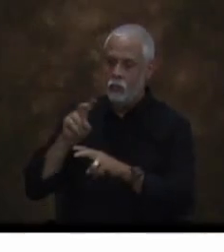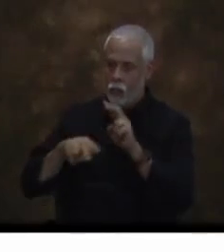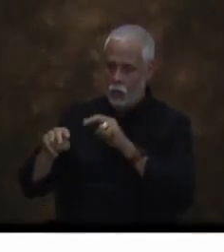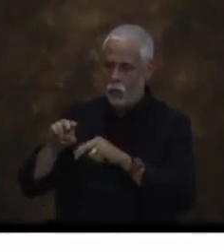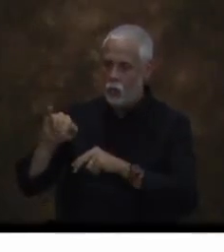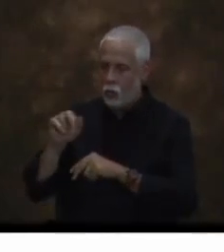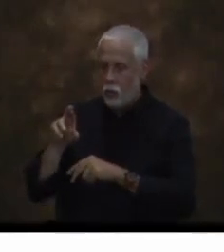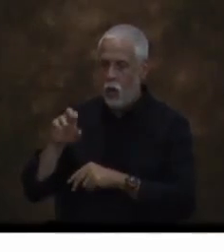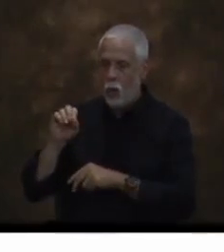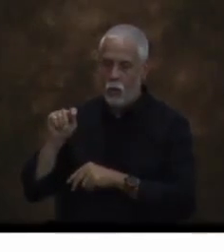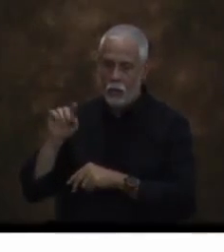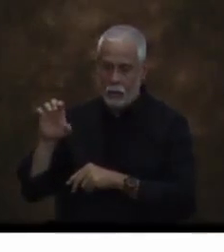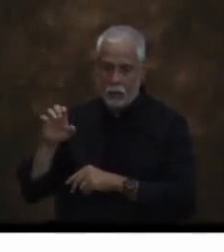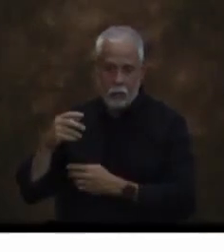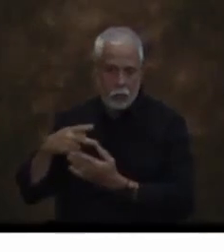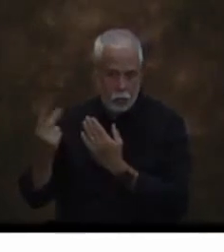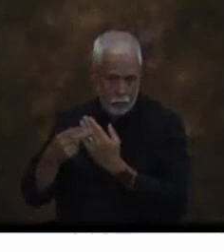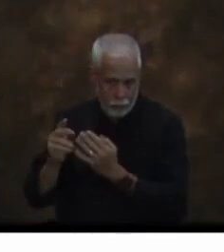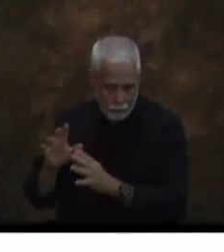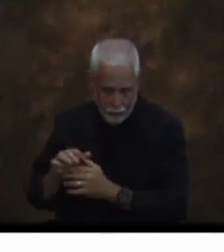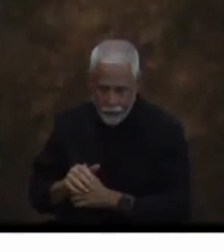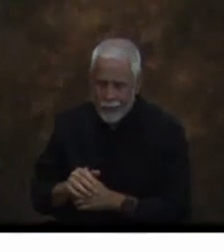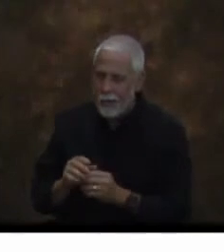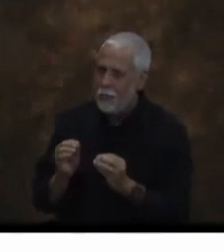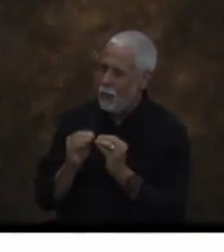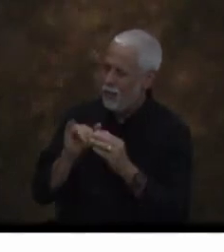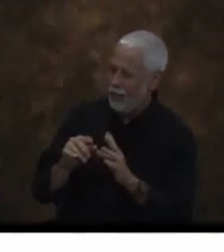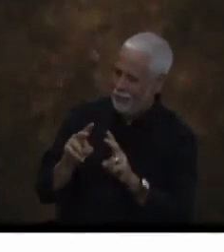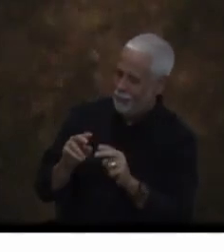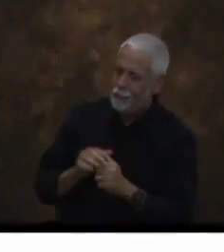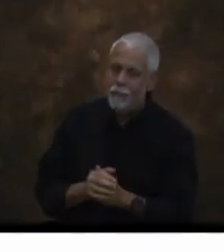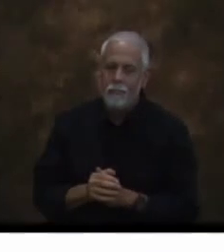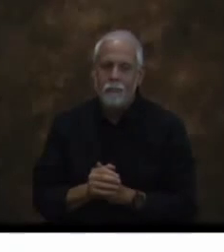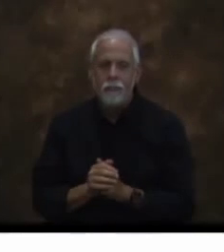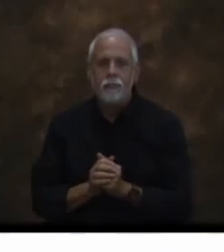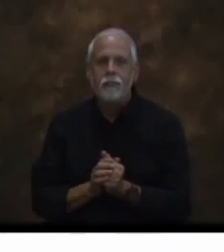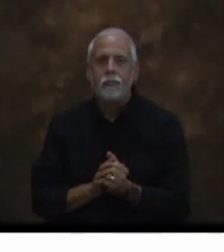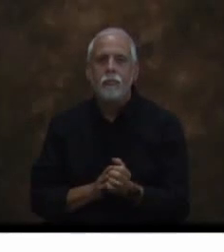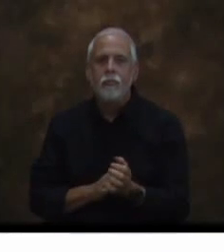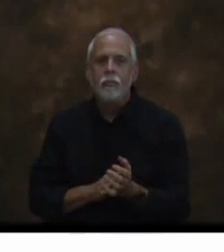junior ROTC program. So more to come on that.